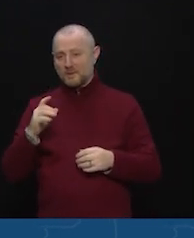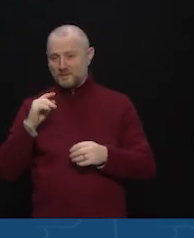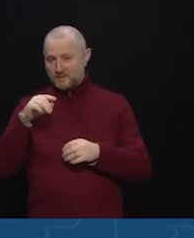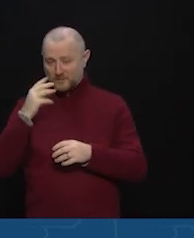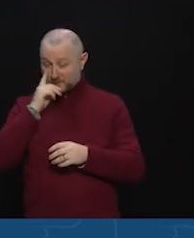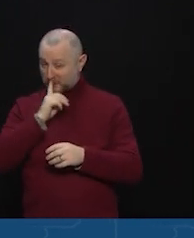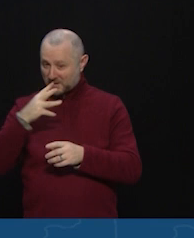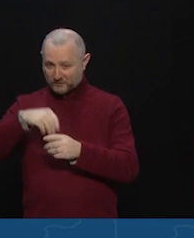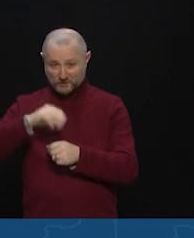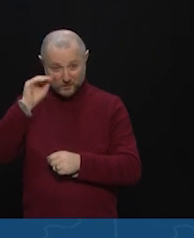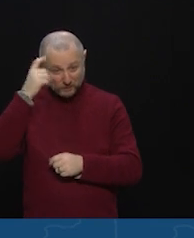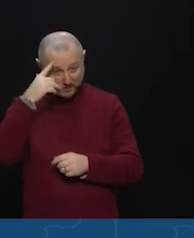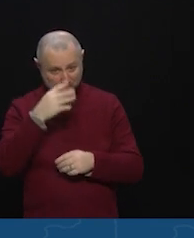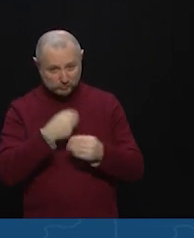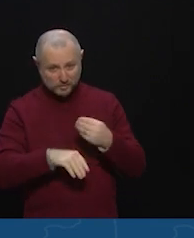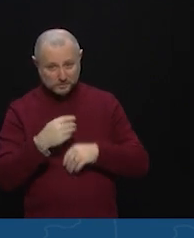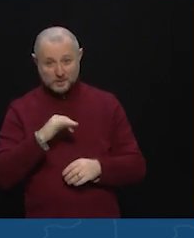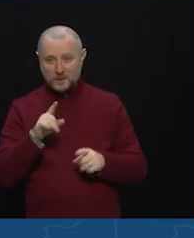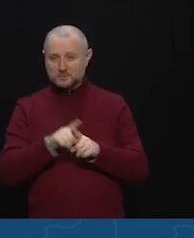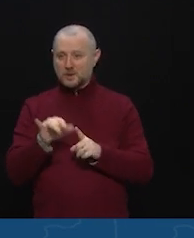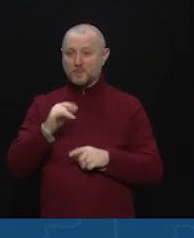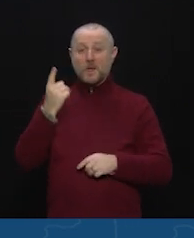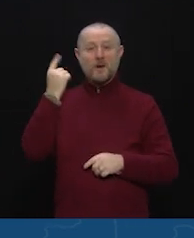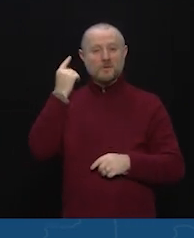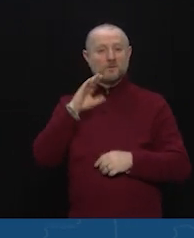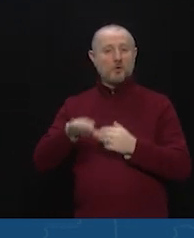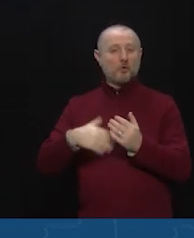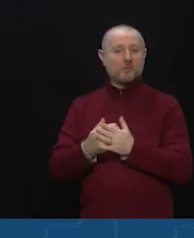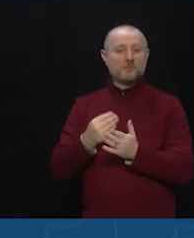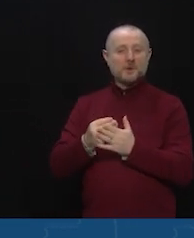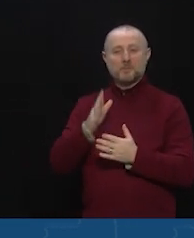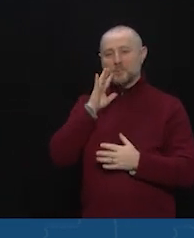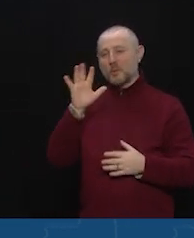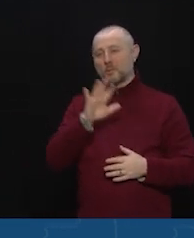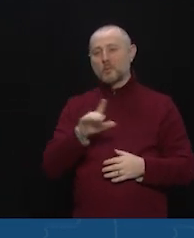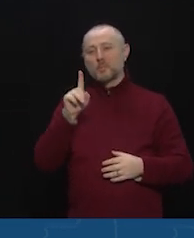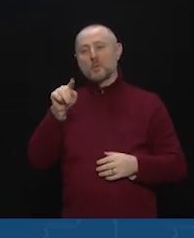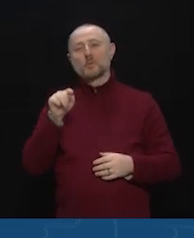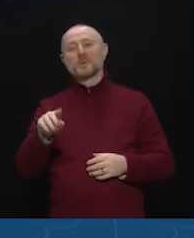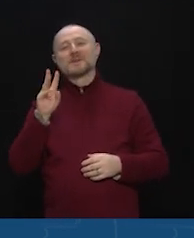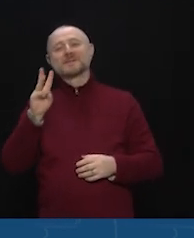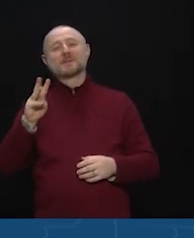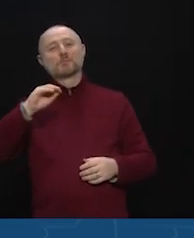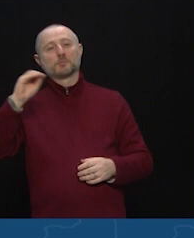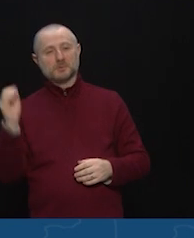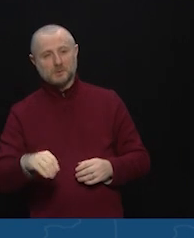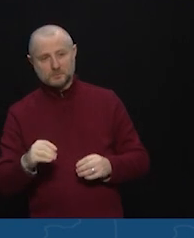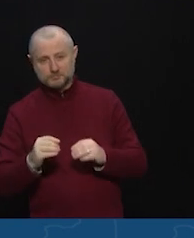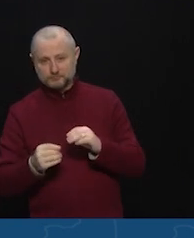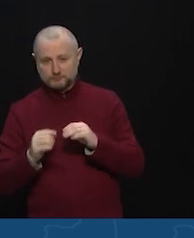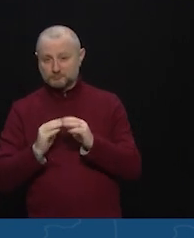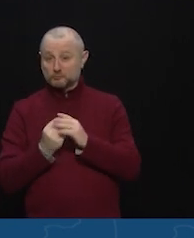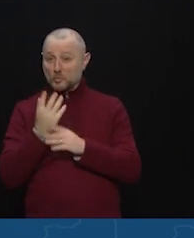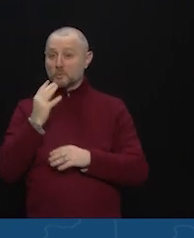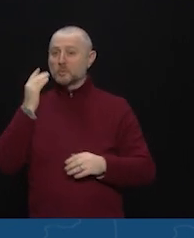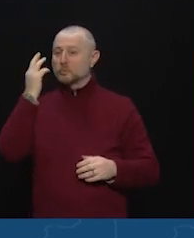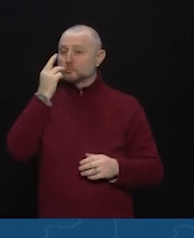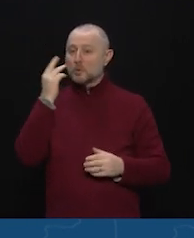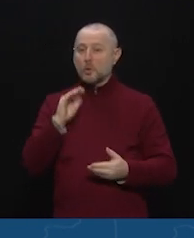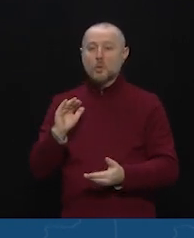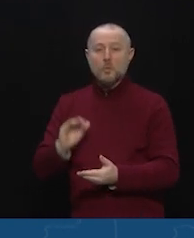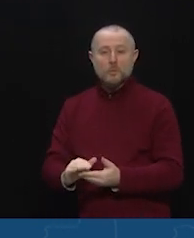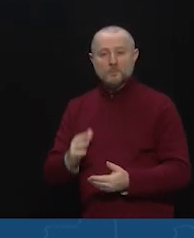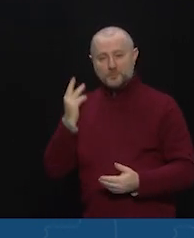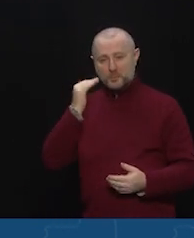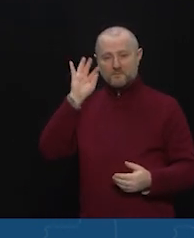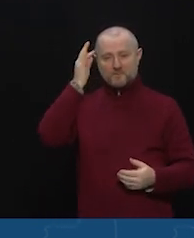to last year on an all-funds basis will be about 1.6%. The reason it's low is because a lot of the federal funds